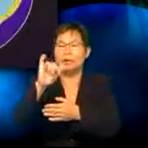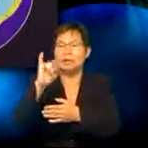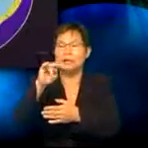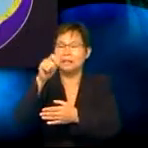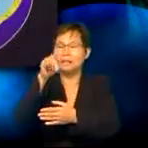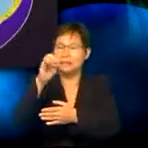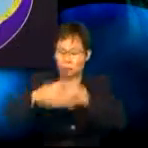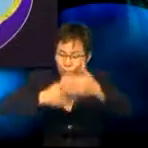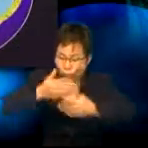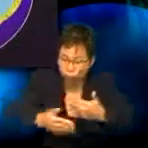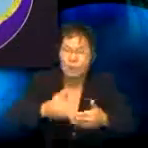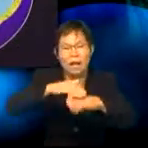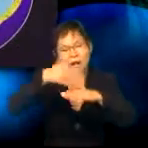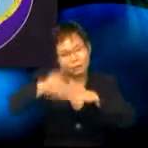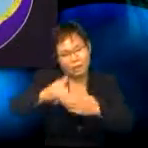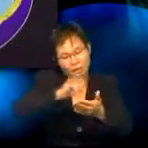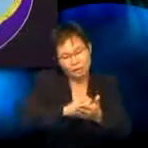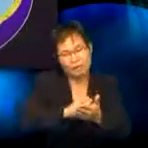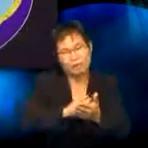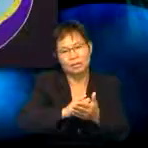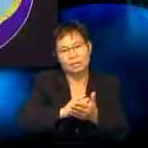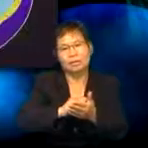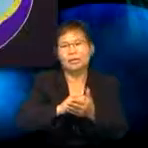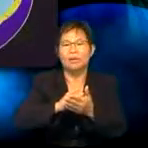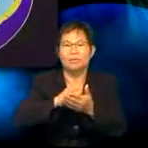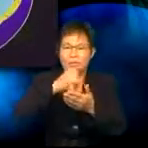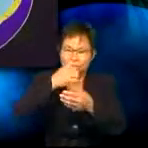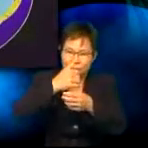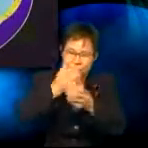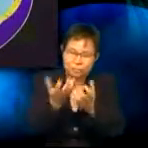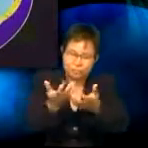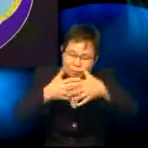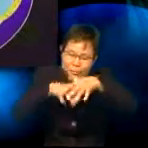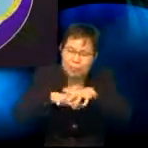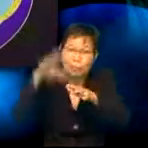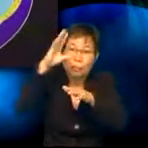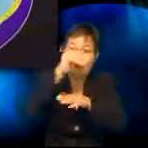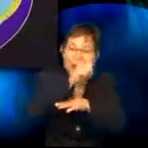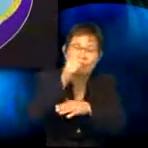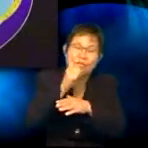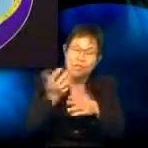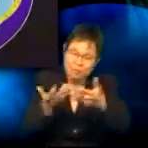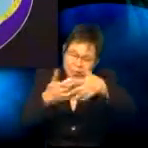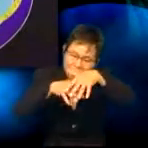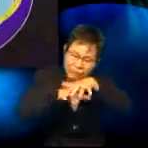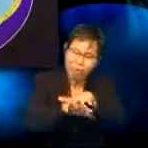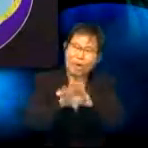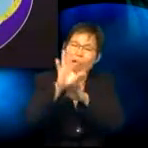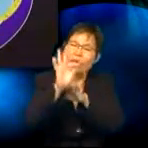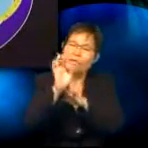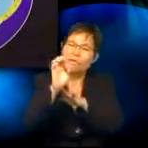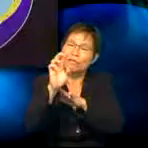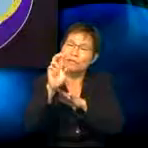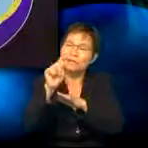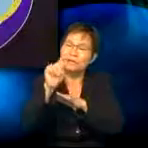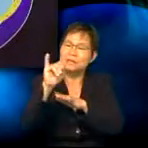Pollination is then followed by fertilization, in which the male and the female gametes fuse